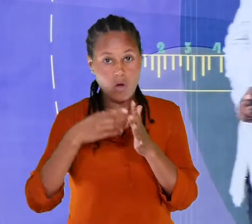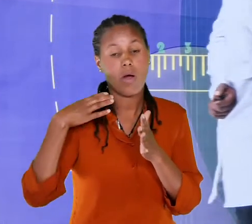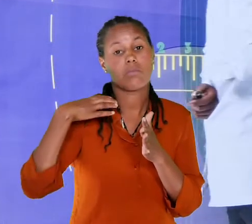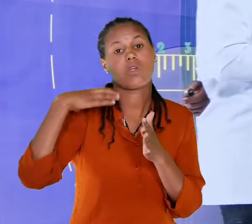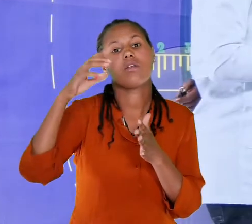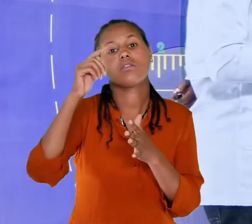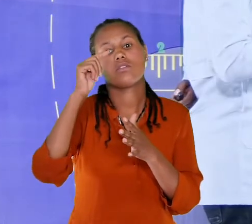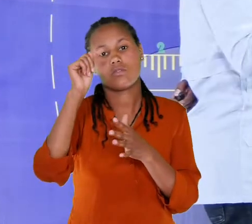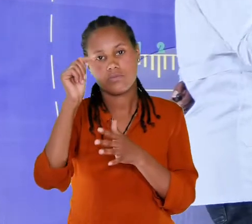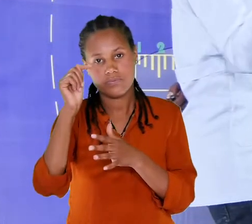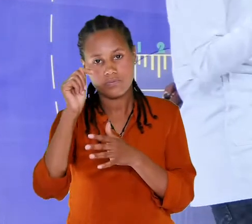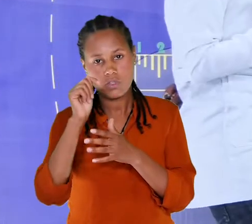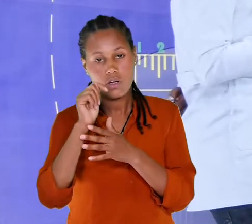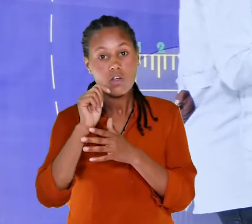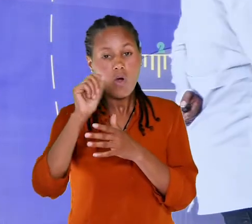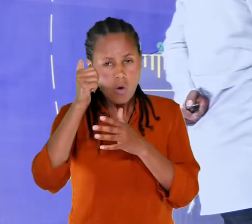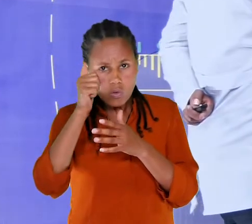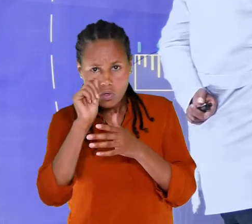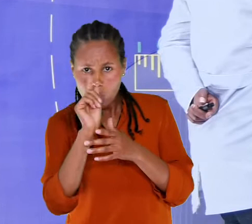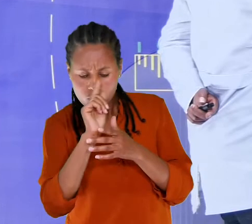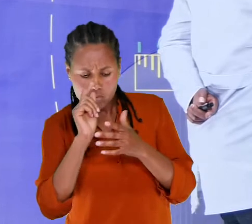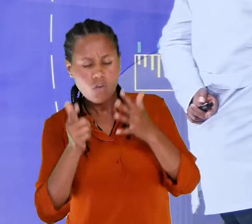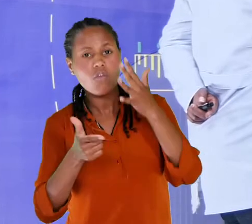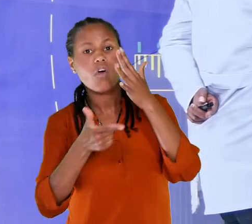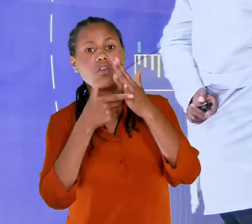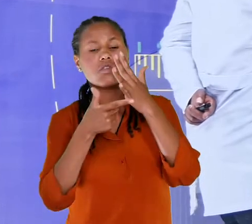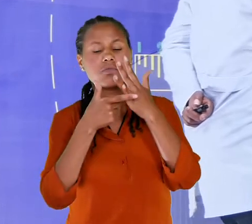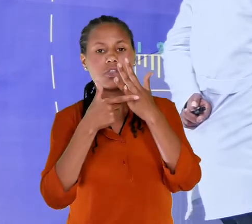Thursday. What about the fifth one? That should be,